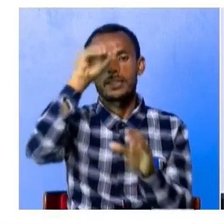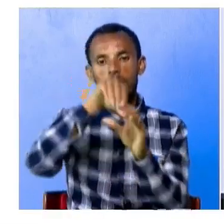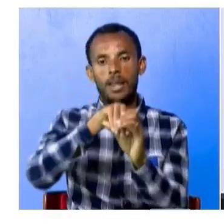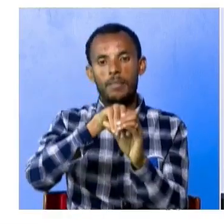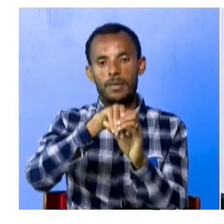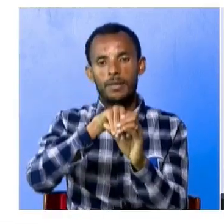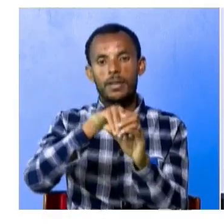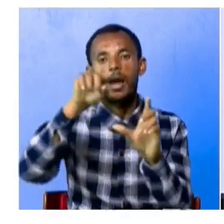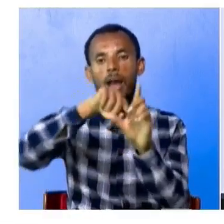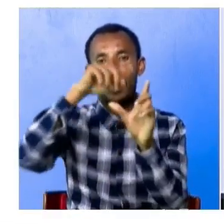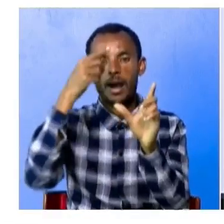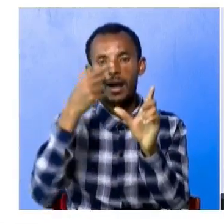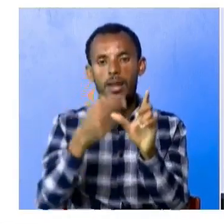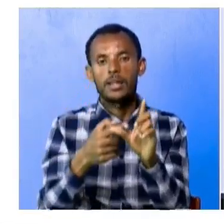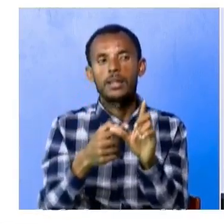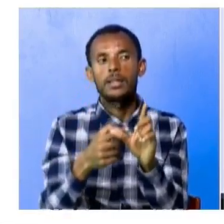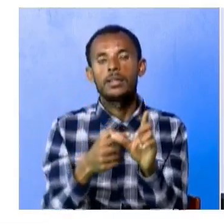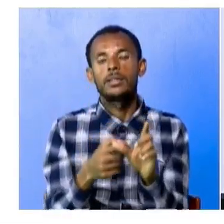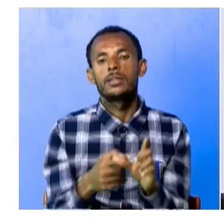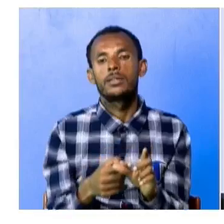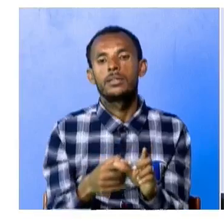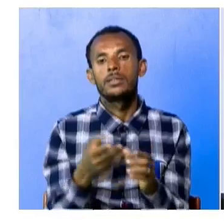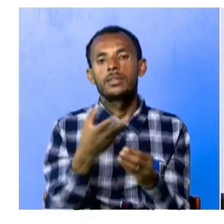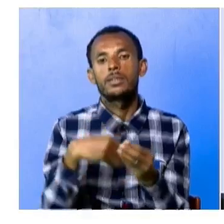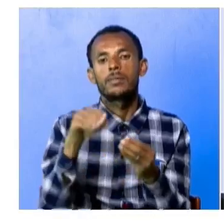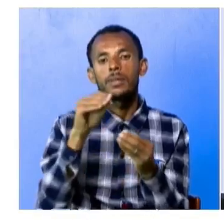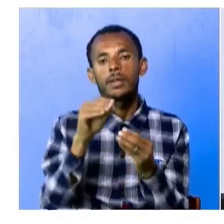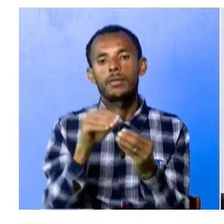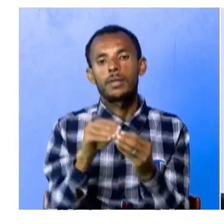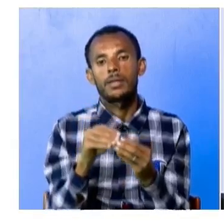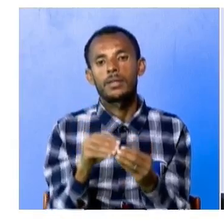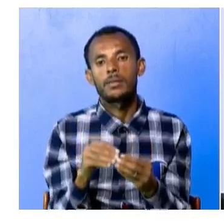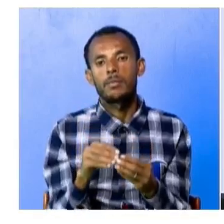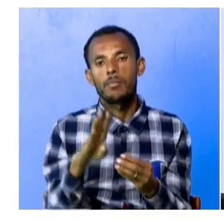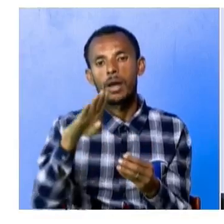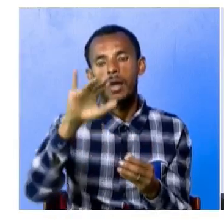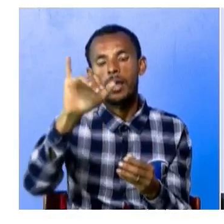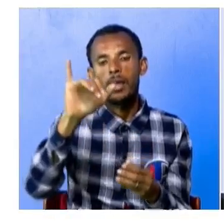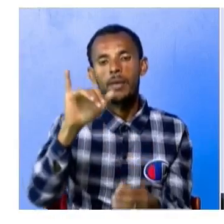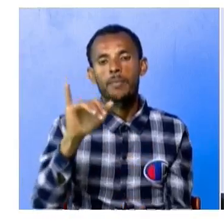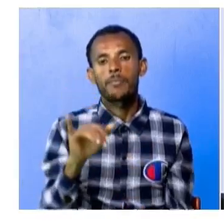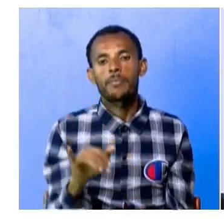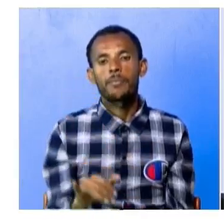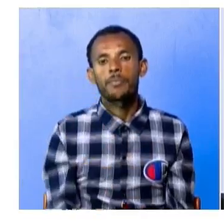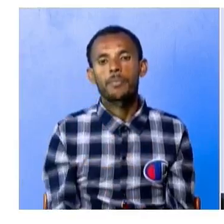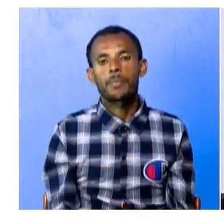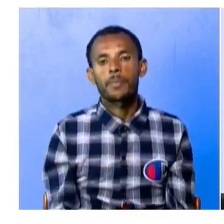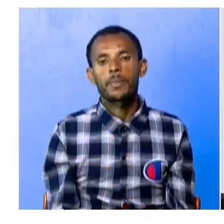subtended by